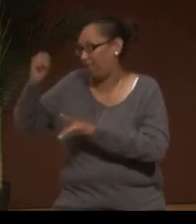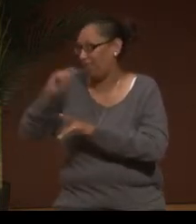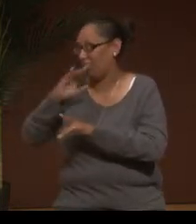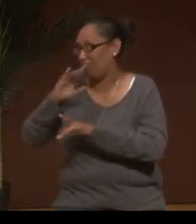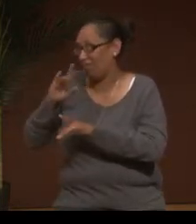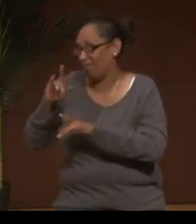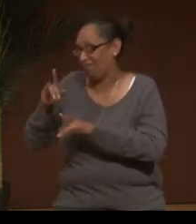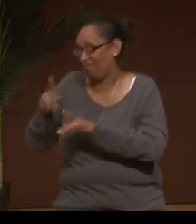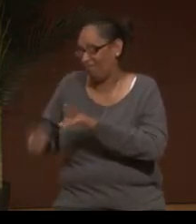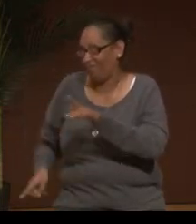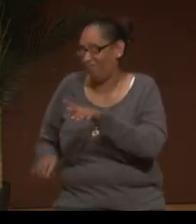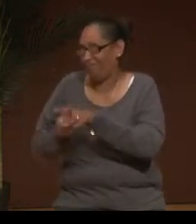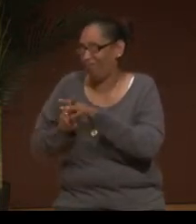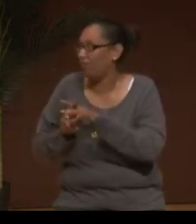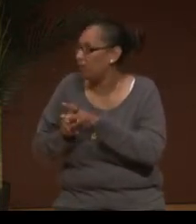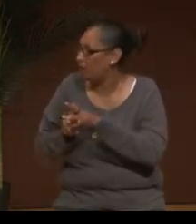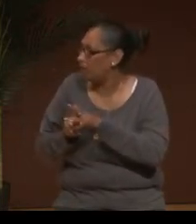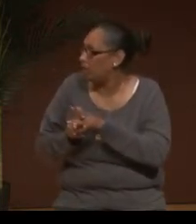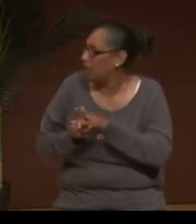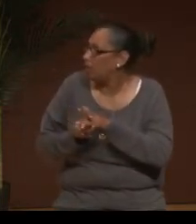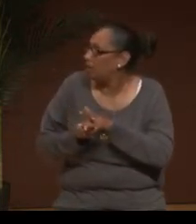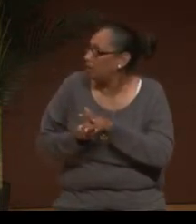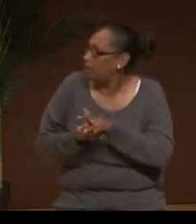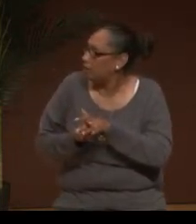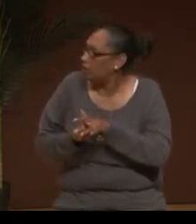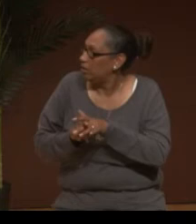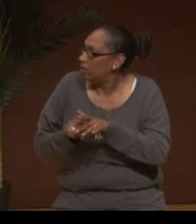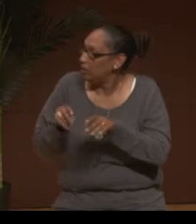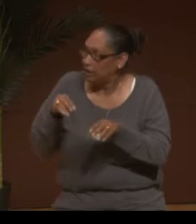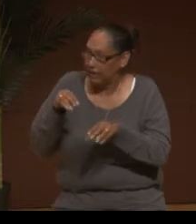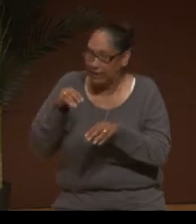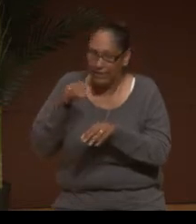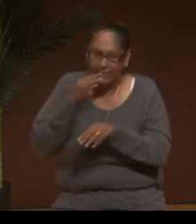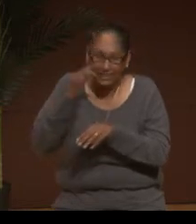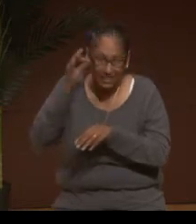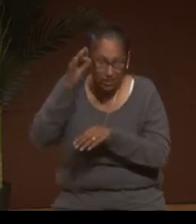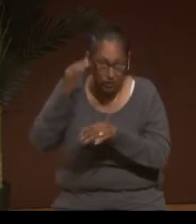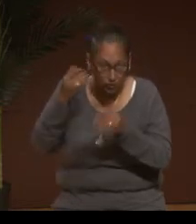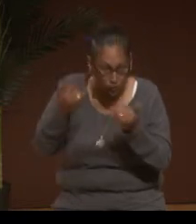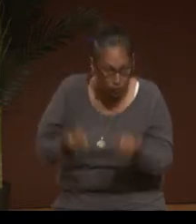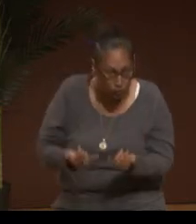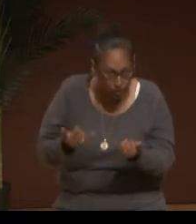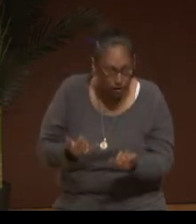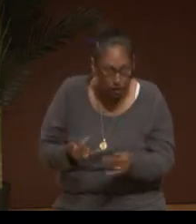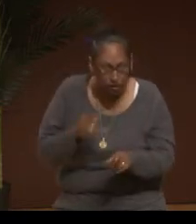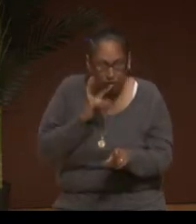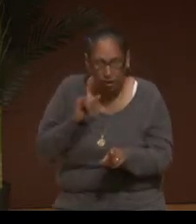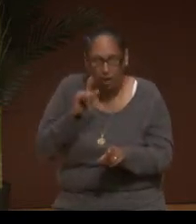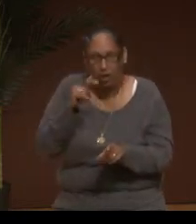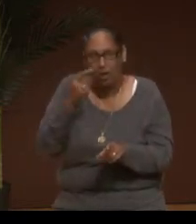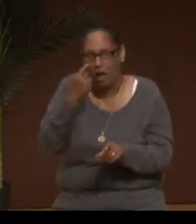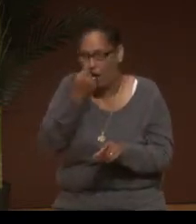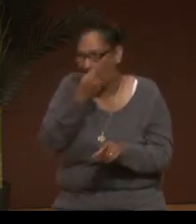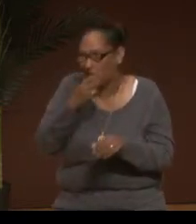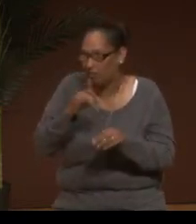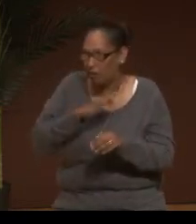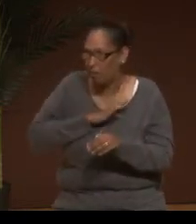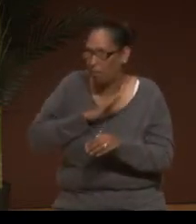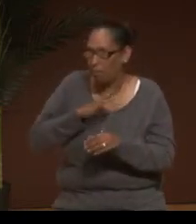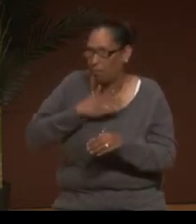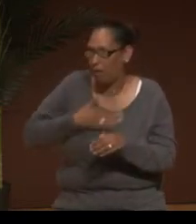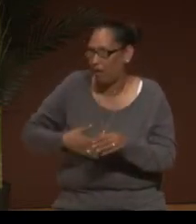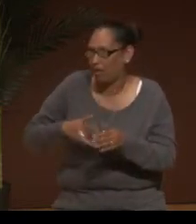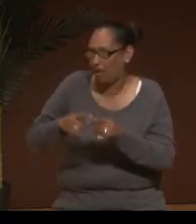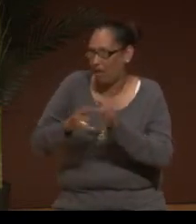emerged. A set of genetic markers might therefore be considered indigenous today because it resides in the body of someone who identifies as